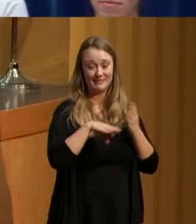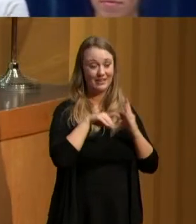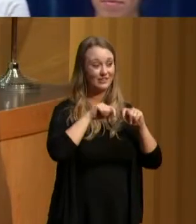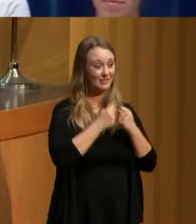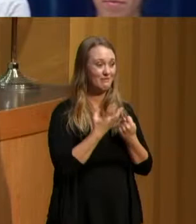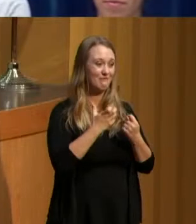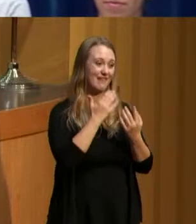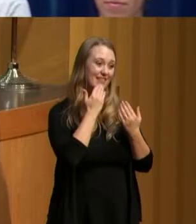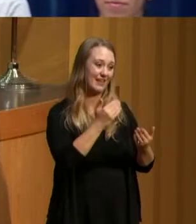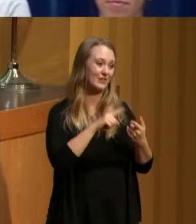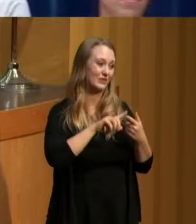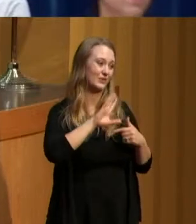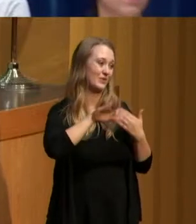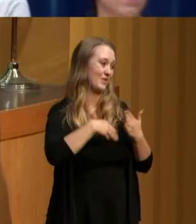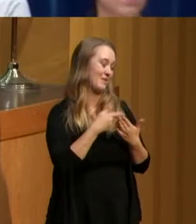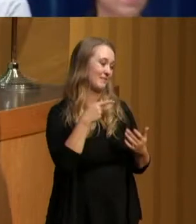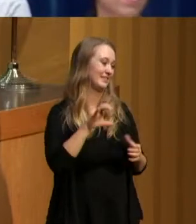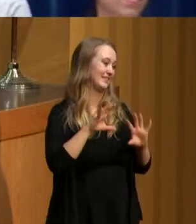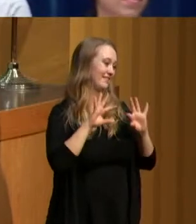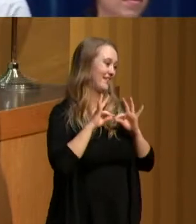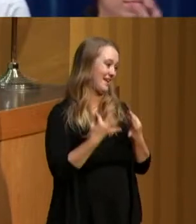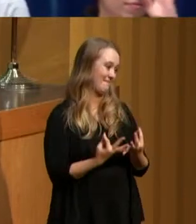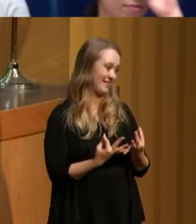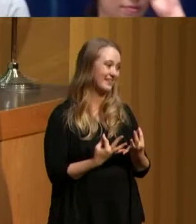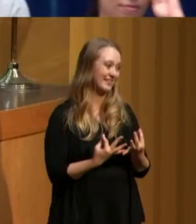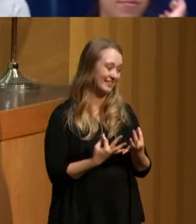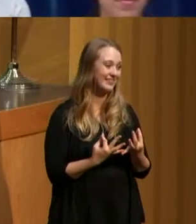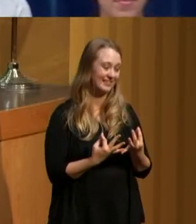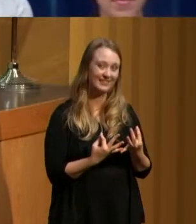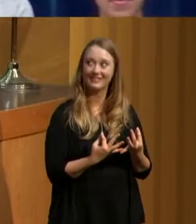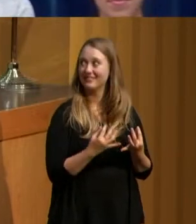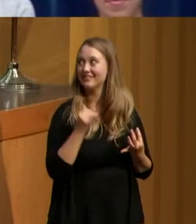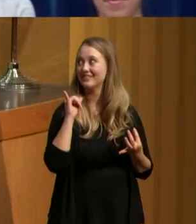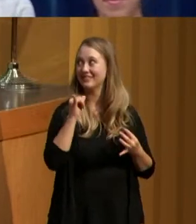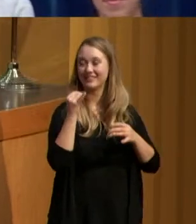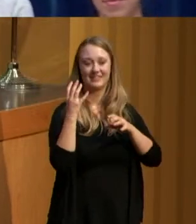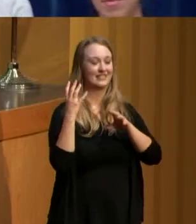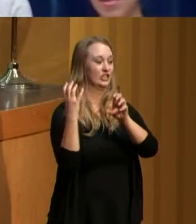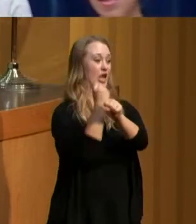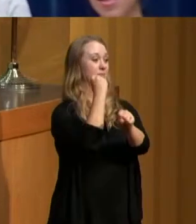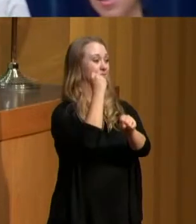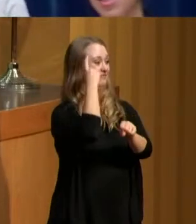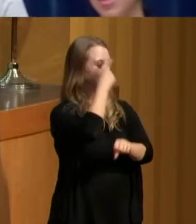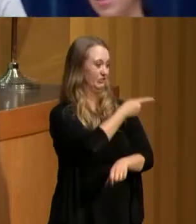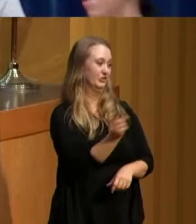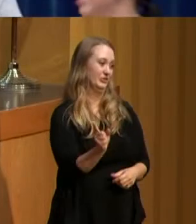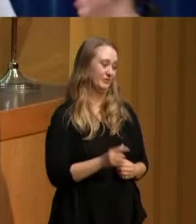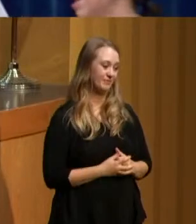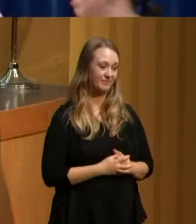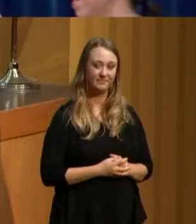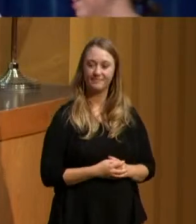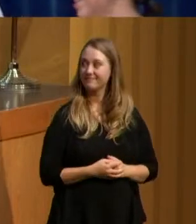thank you to our entire PC family. This championship is for you.